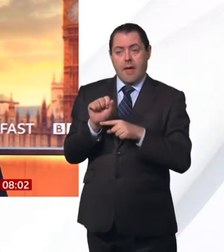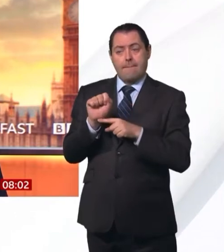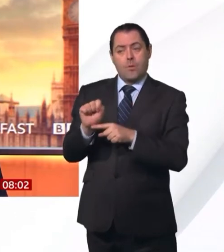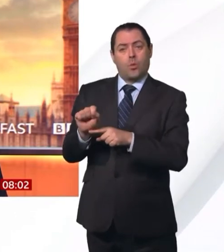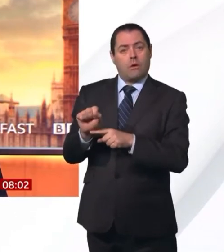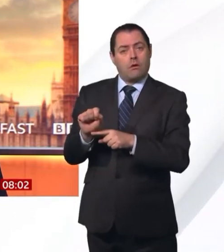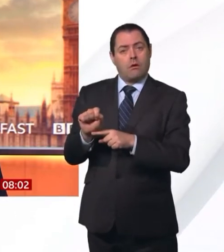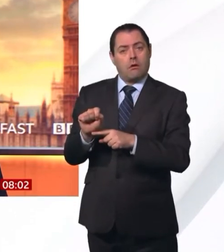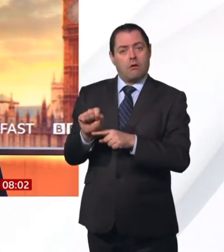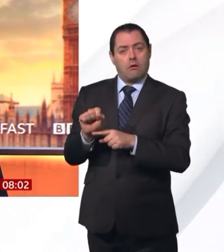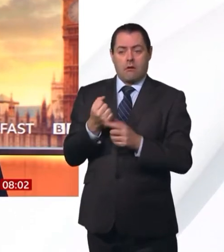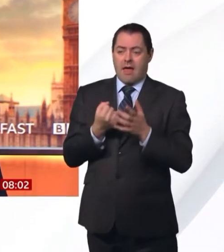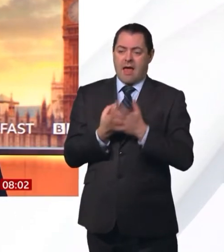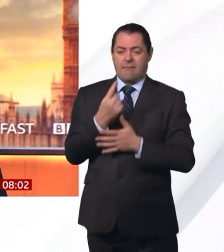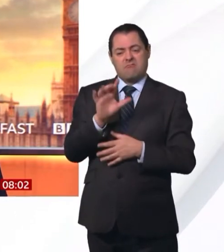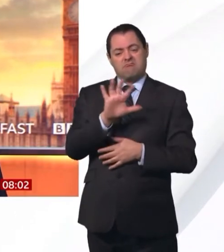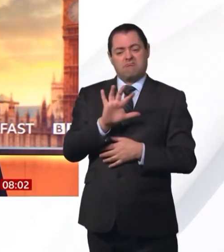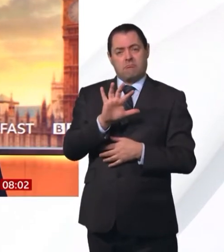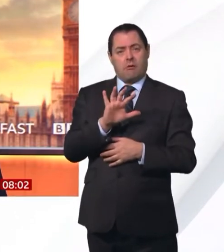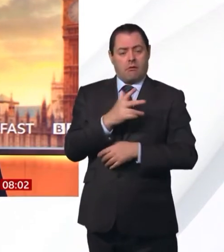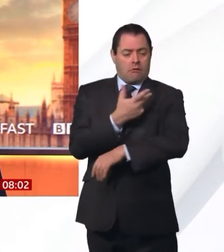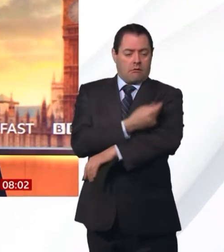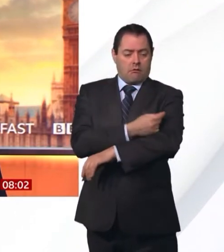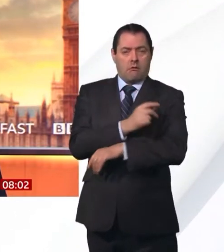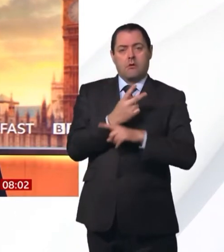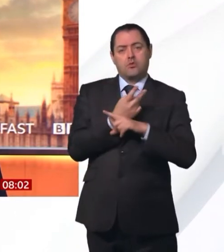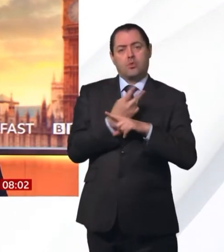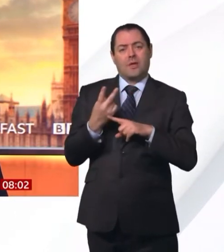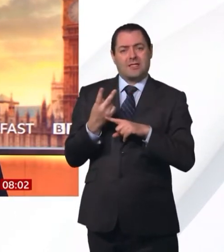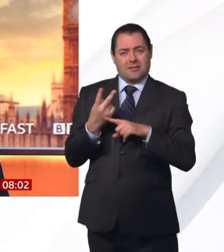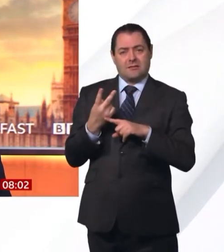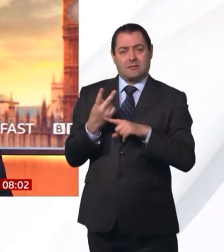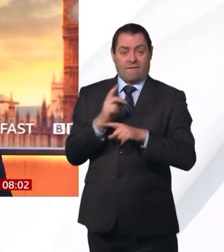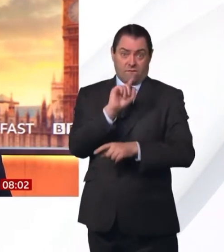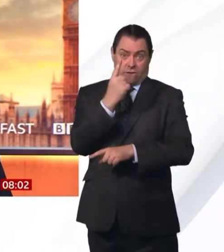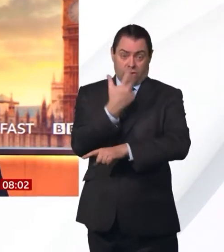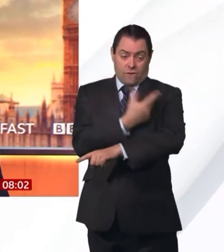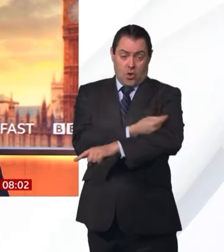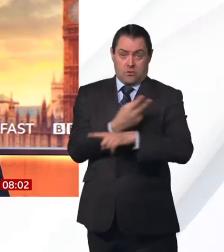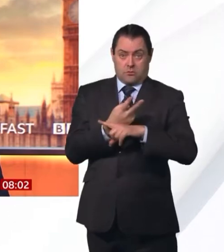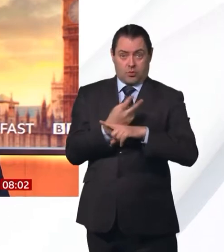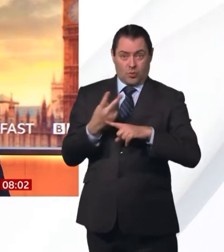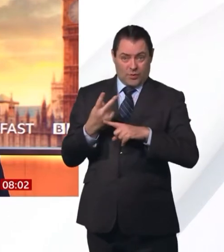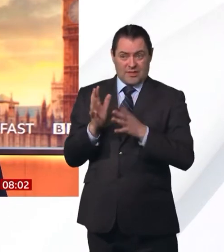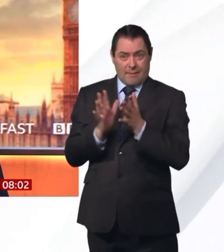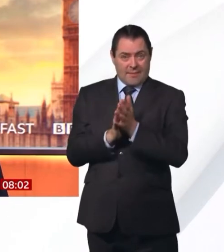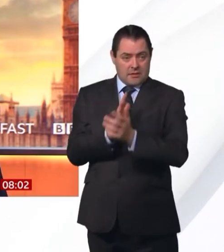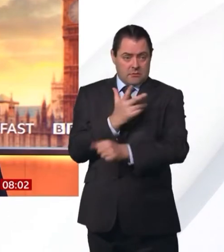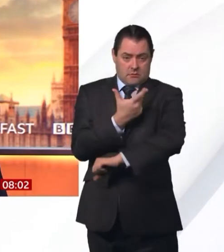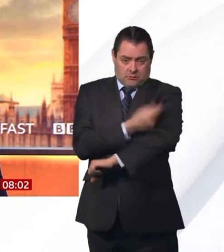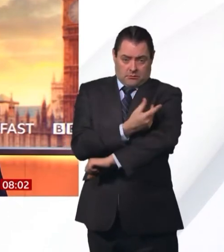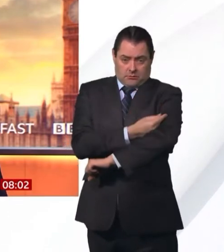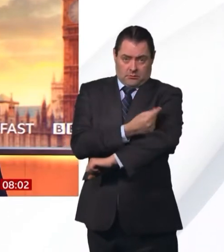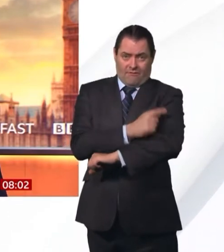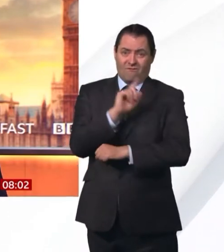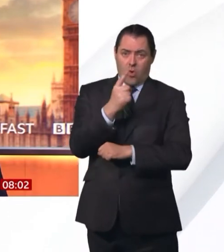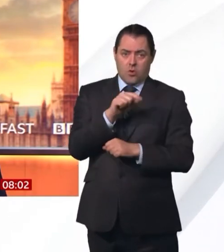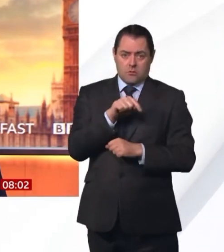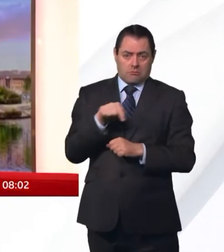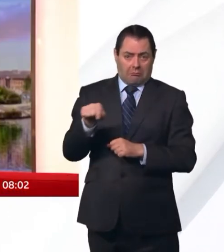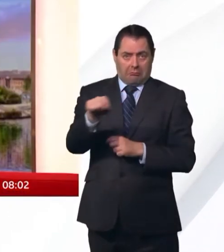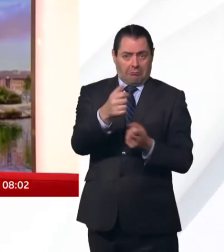comes after around a fortnight after the first dose, which means that we can really accelerate the number of people who get